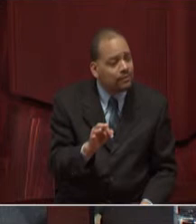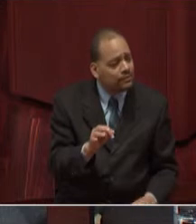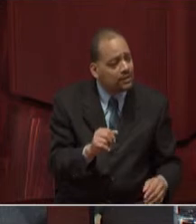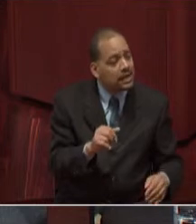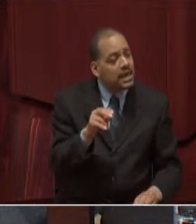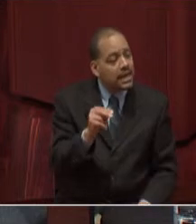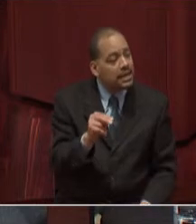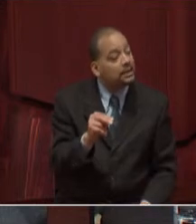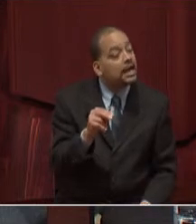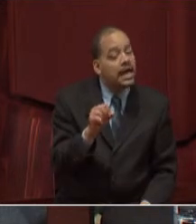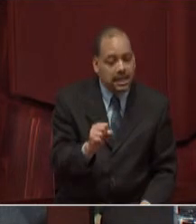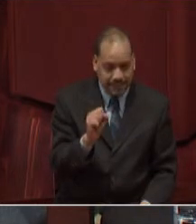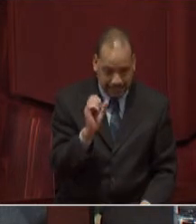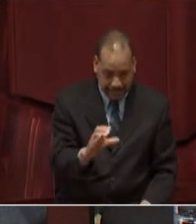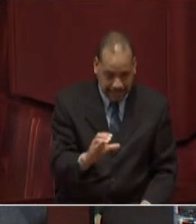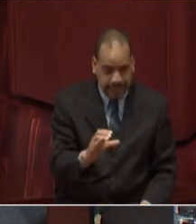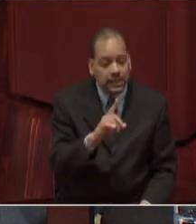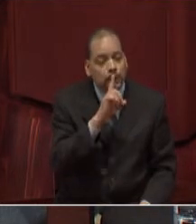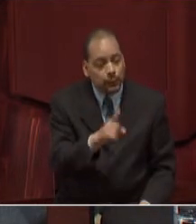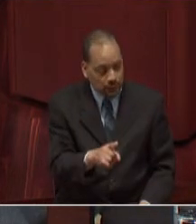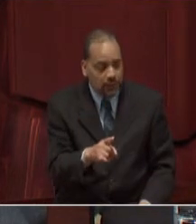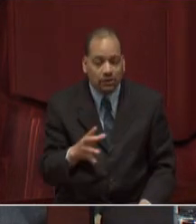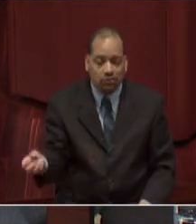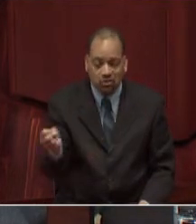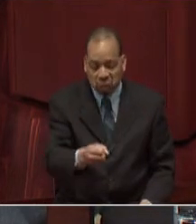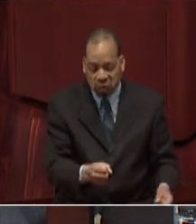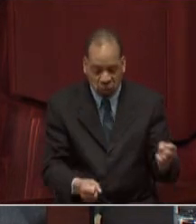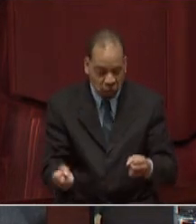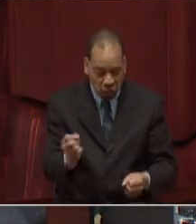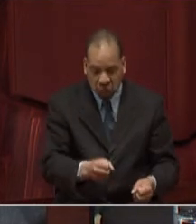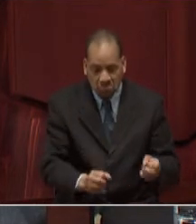hoc Tuesday lunch kind of ad hoc meetings,